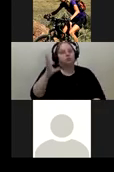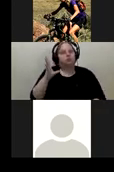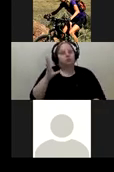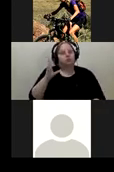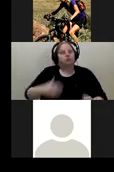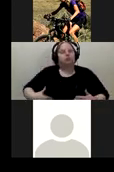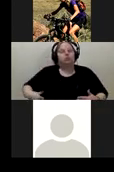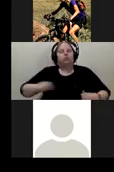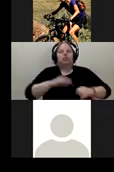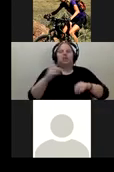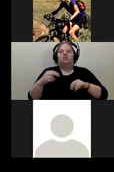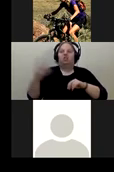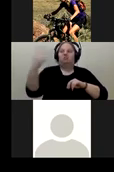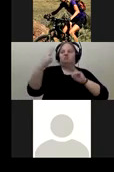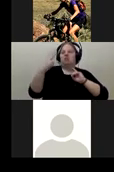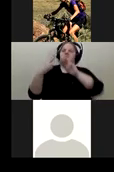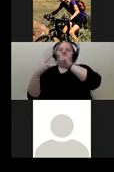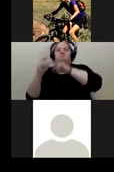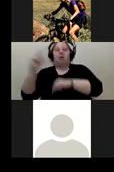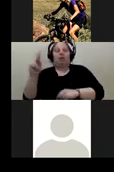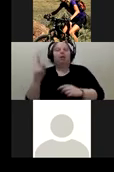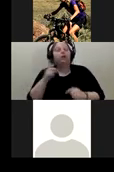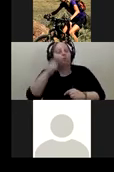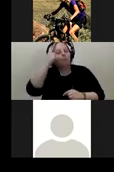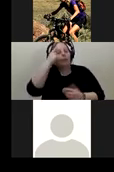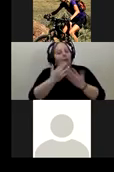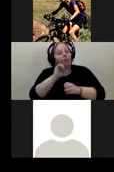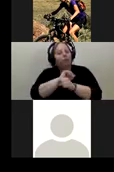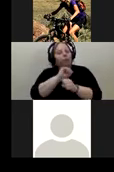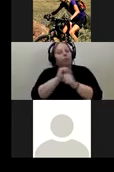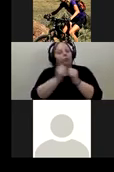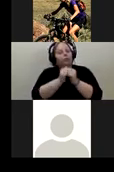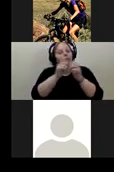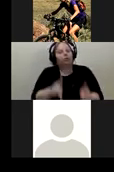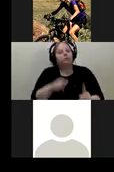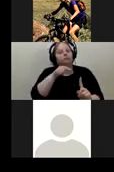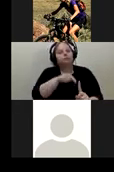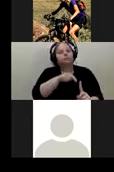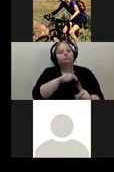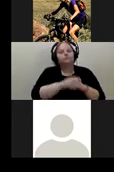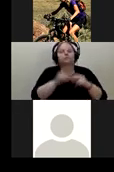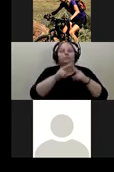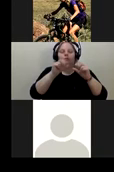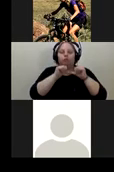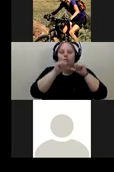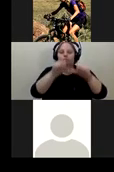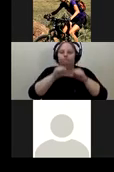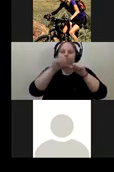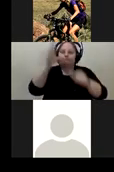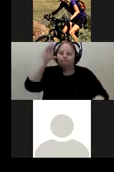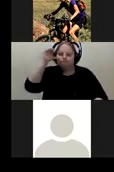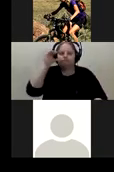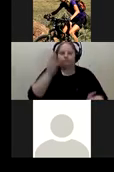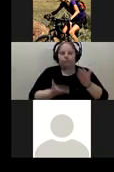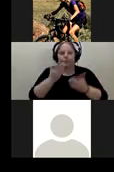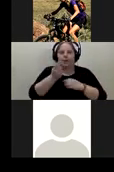you think of, maybe you're working with somebody who is very persistent and maybe a little